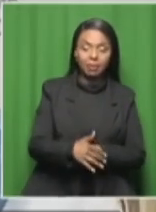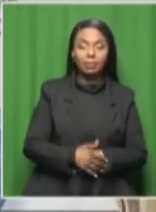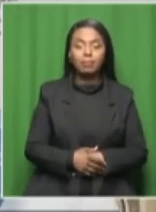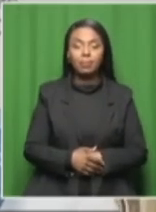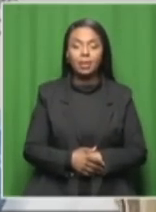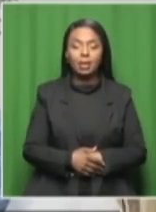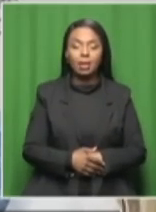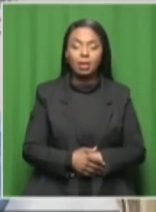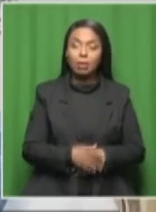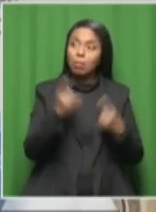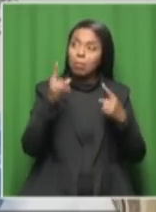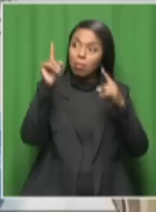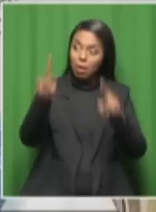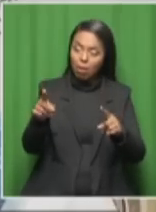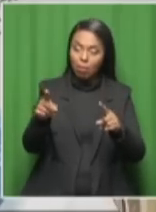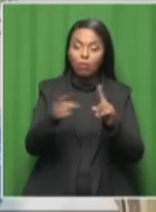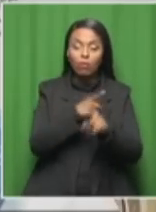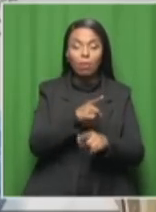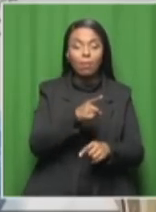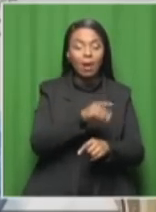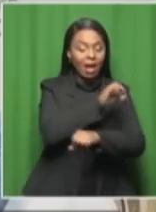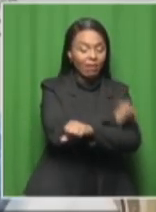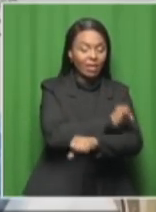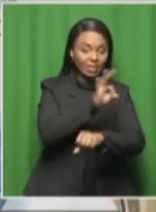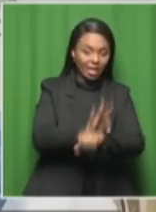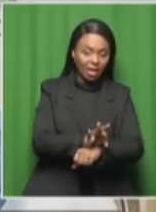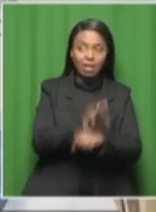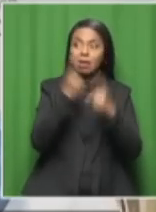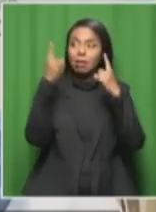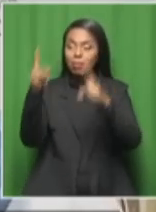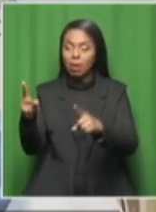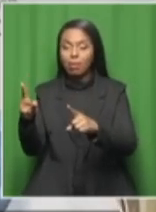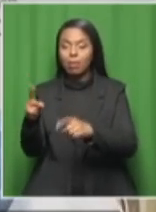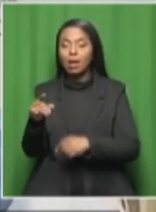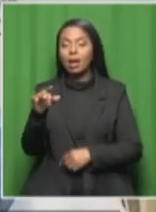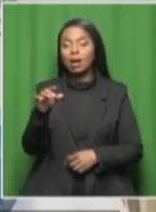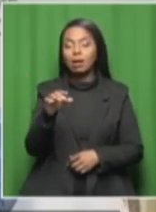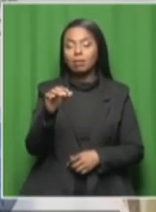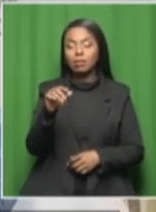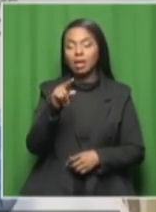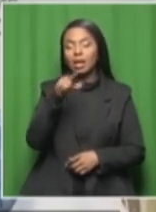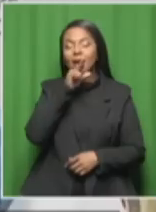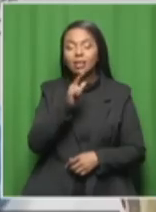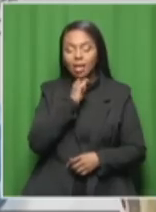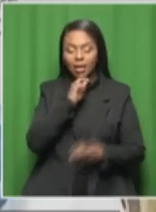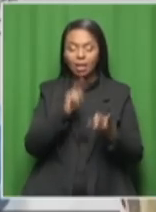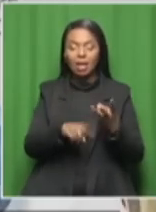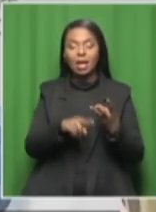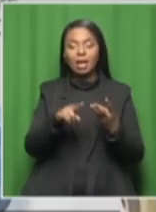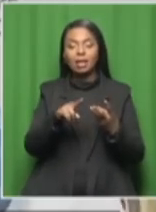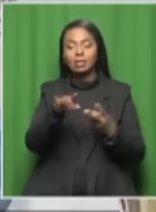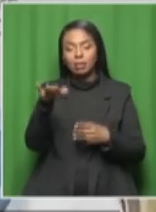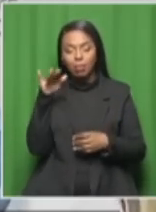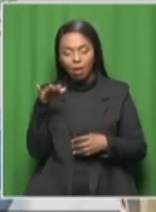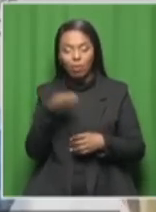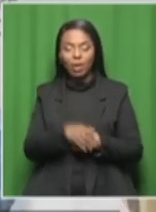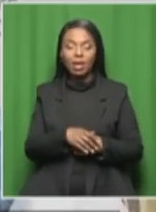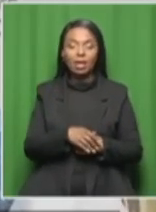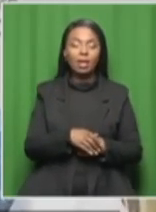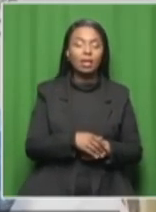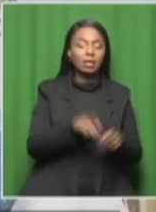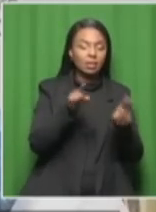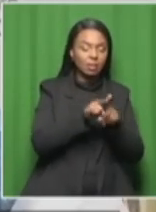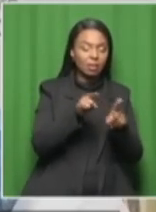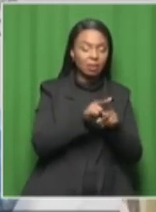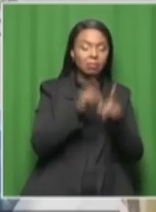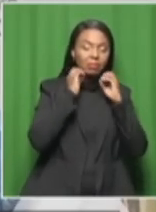They went to Pakistan from Afghanistan, then to Qatar, then to Zimbabwe, then to Zambia. But they only asked for asylum here in